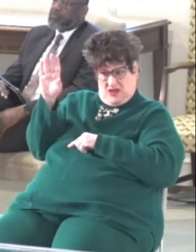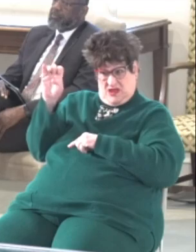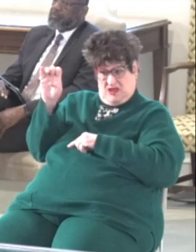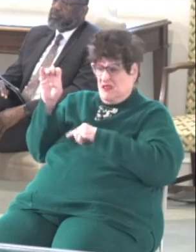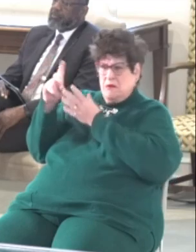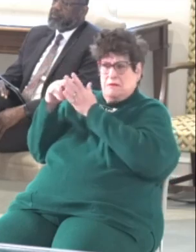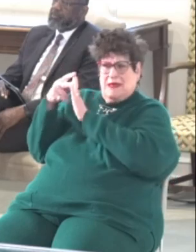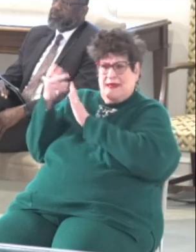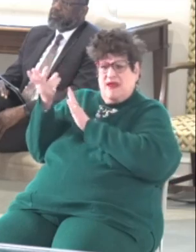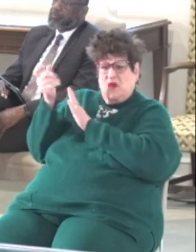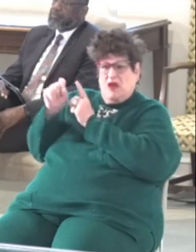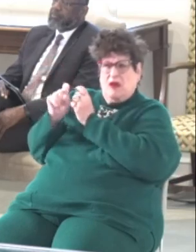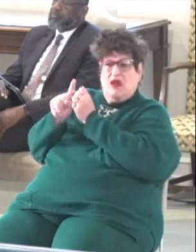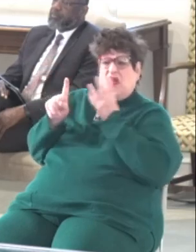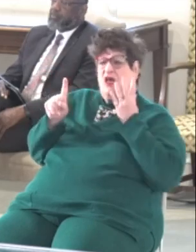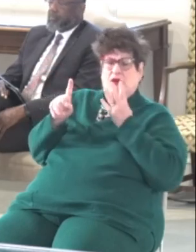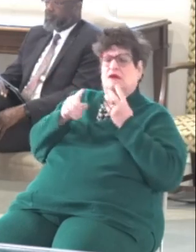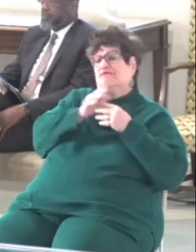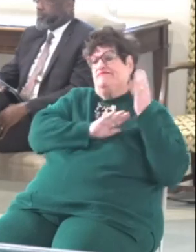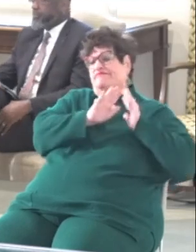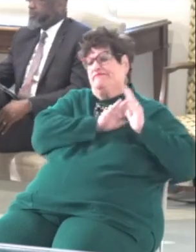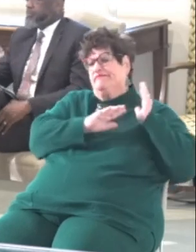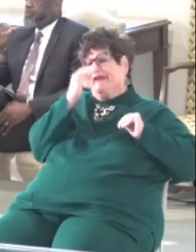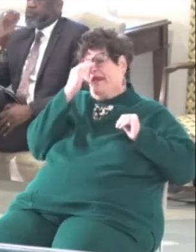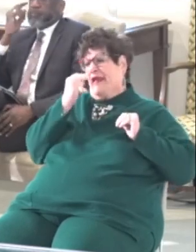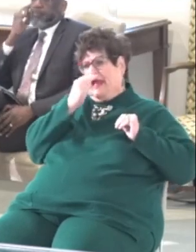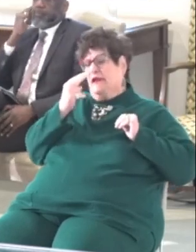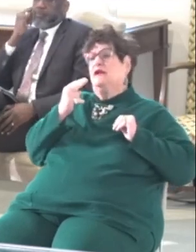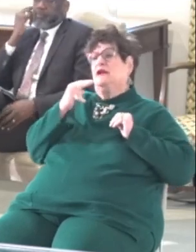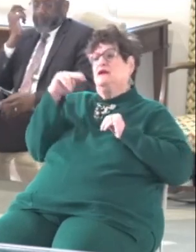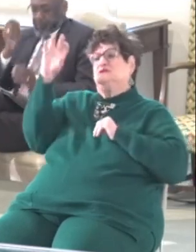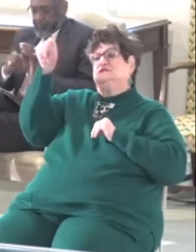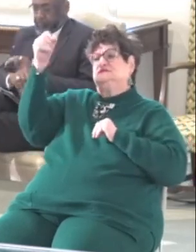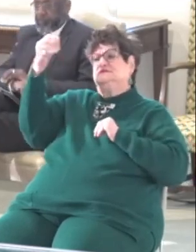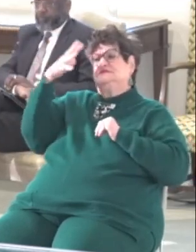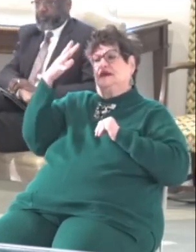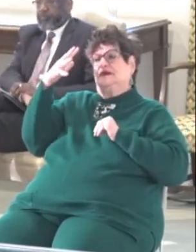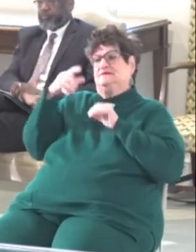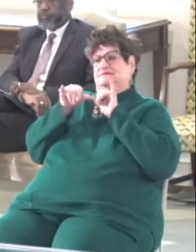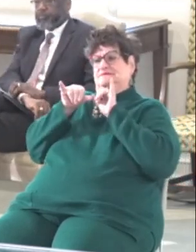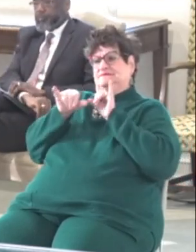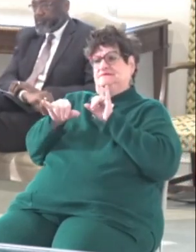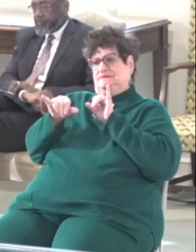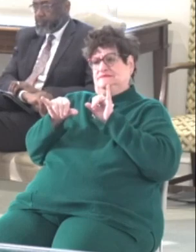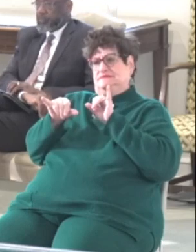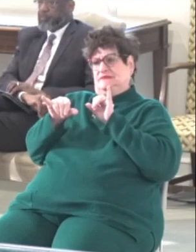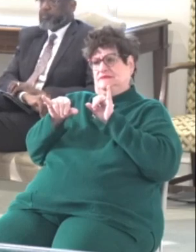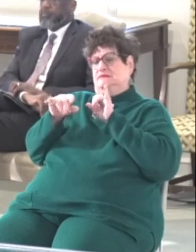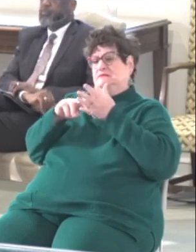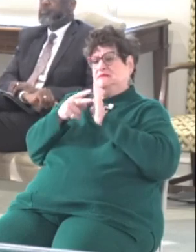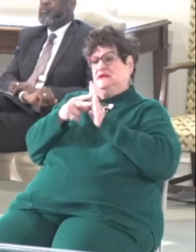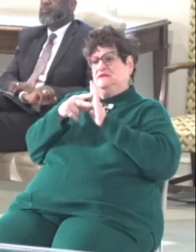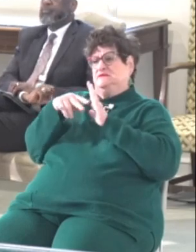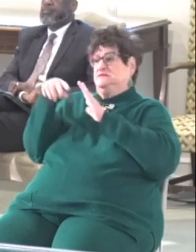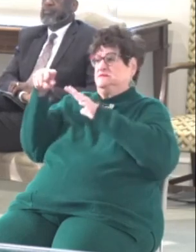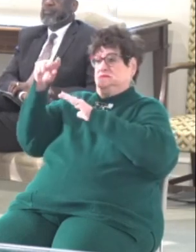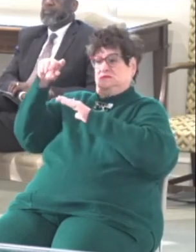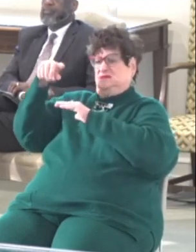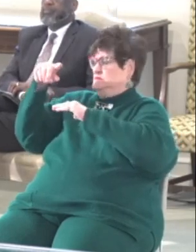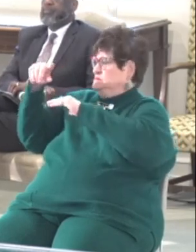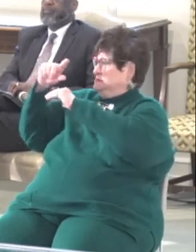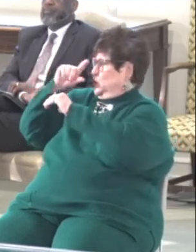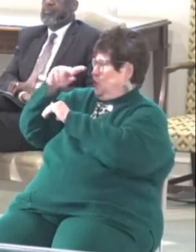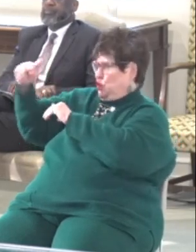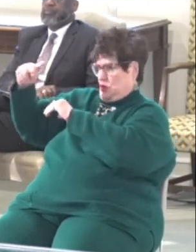still. And it's because of the phenomena that the sun appears to be sitting still on the solstices, the winter and the summer, for